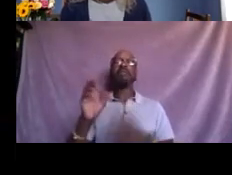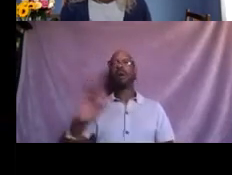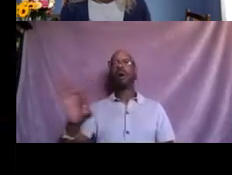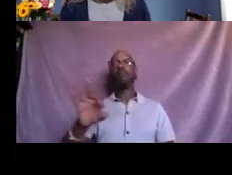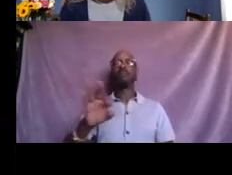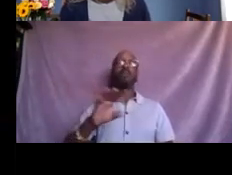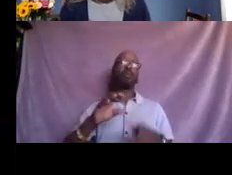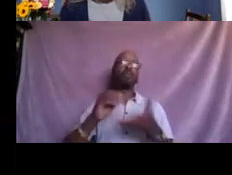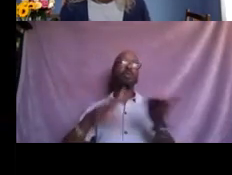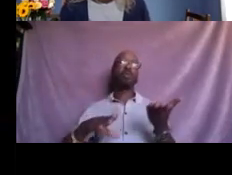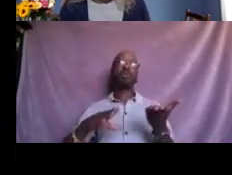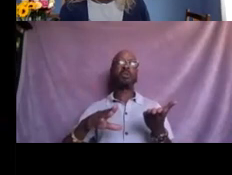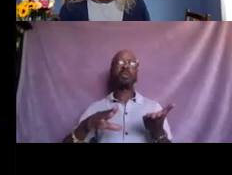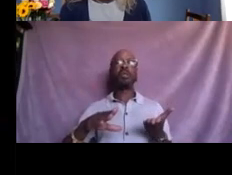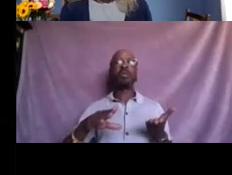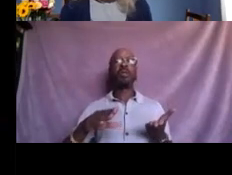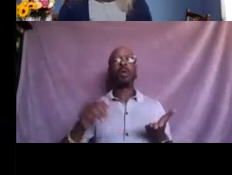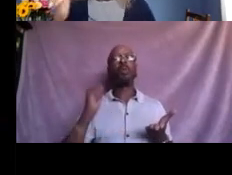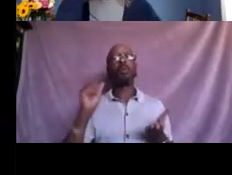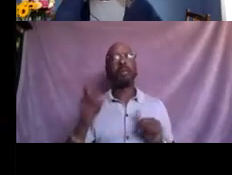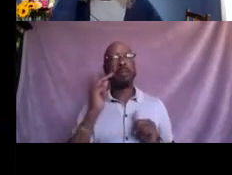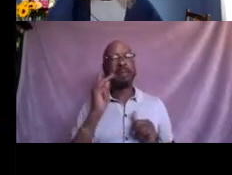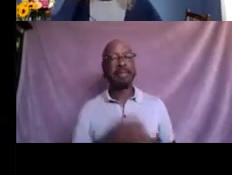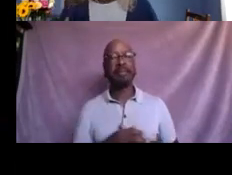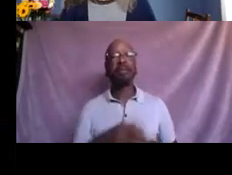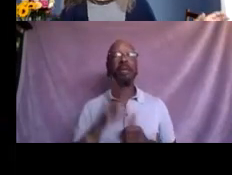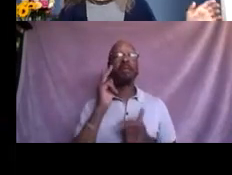know it's there. They will only see stream, classwork, and people.